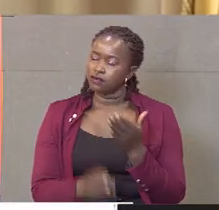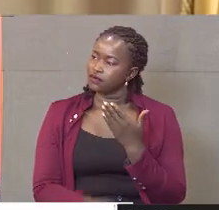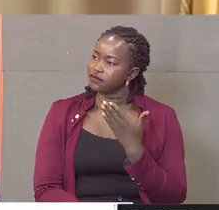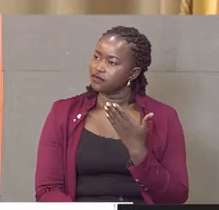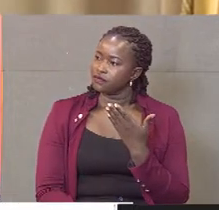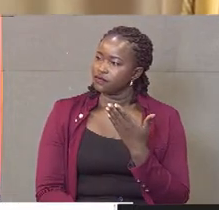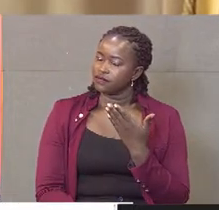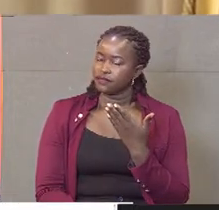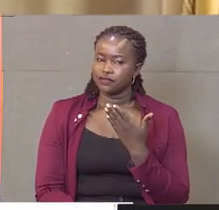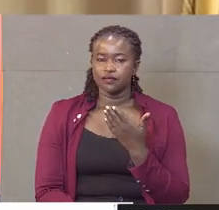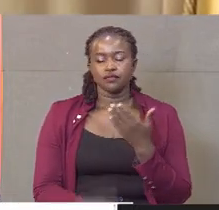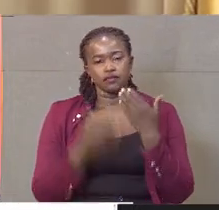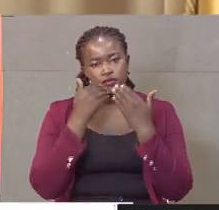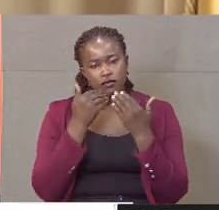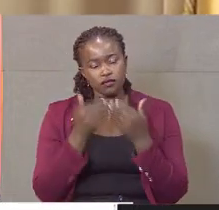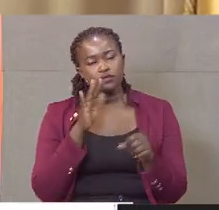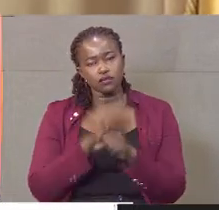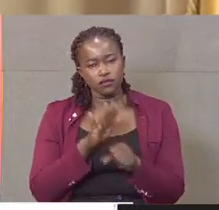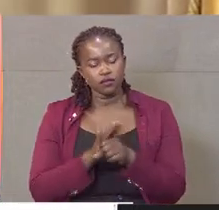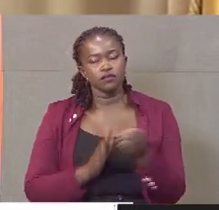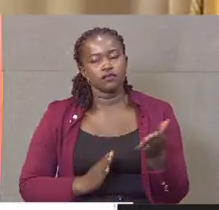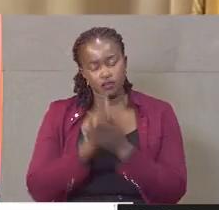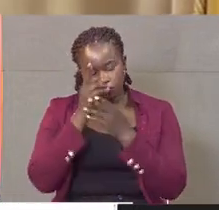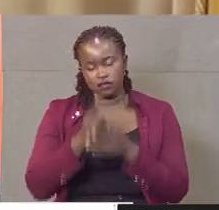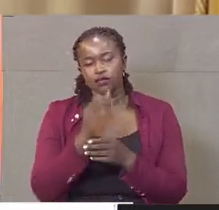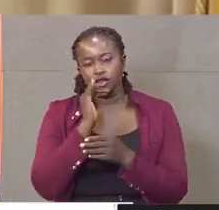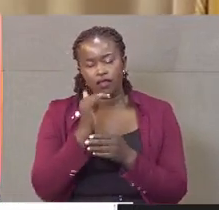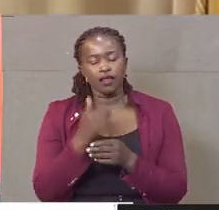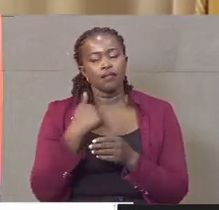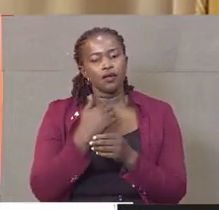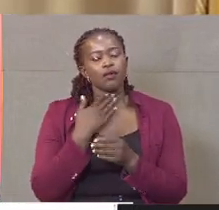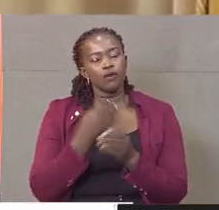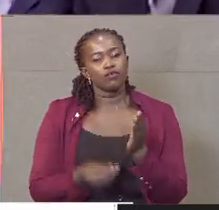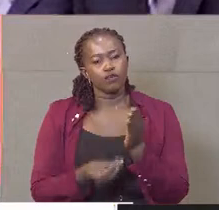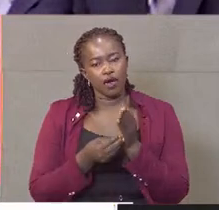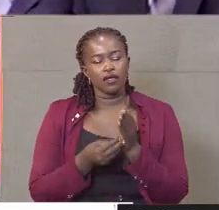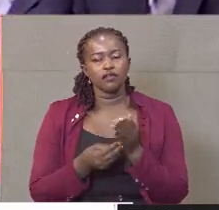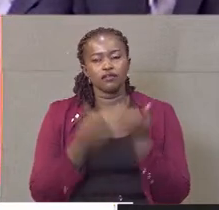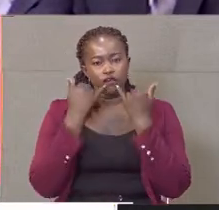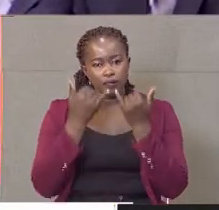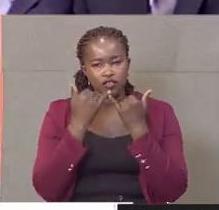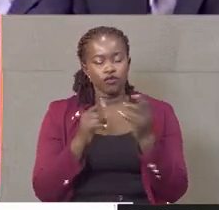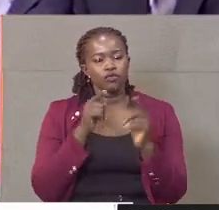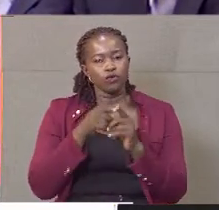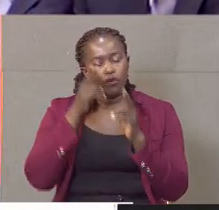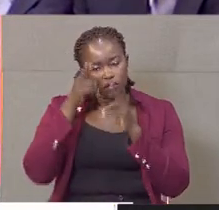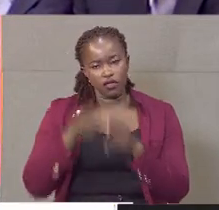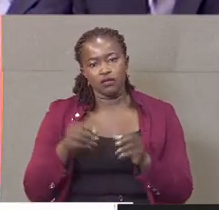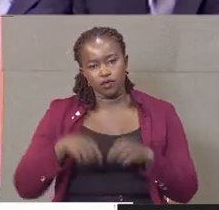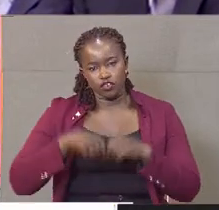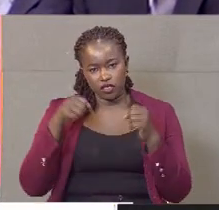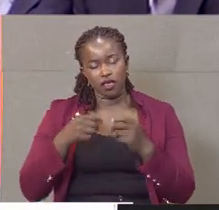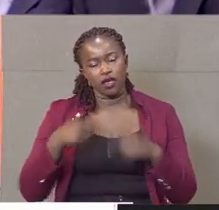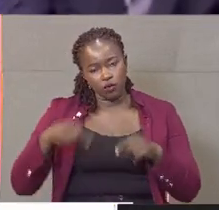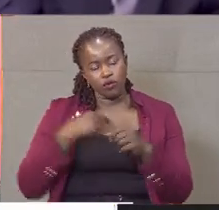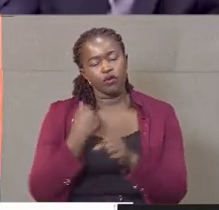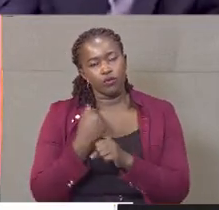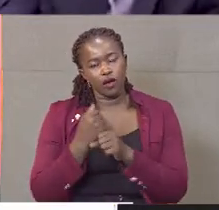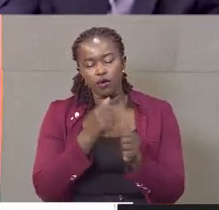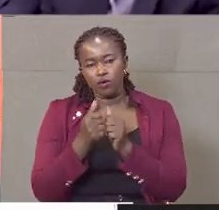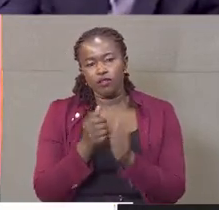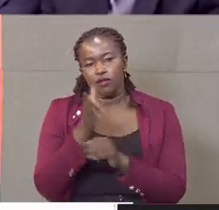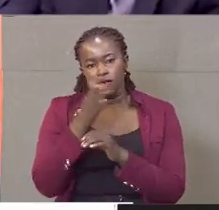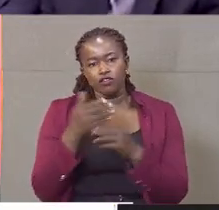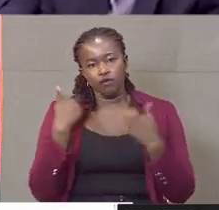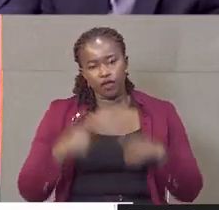Thank you very much, Right Honorable Speaker. I just wanted to add information to the Honorable Chair that we work with the Ministry of Health, and